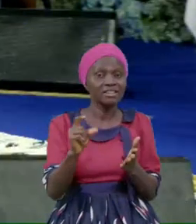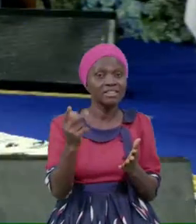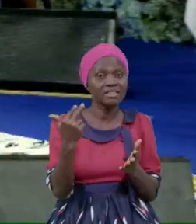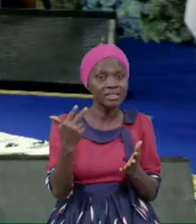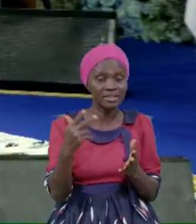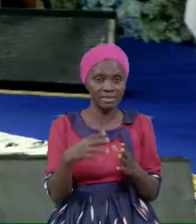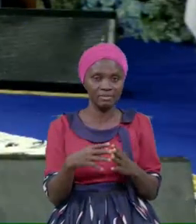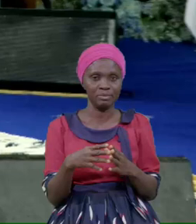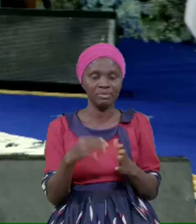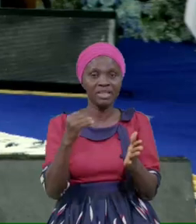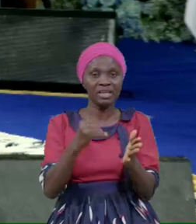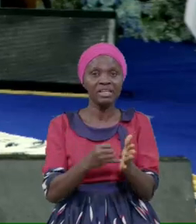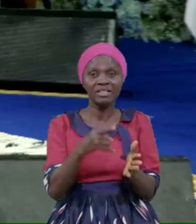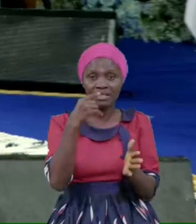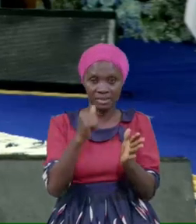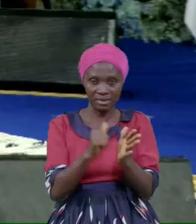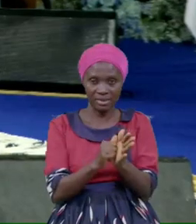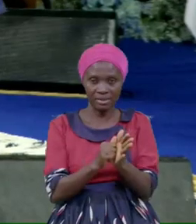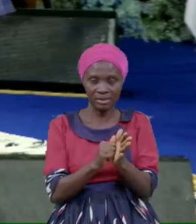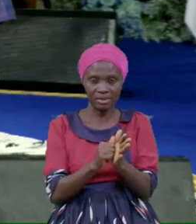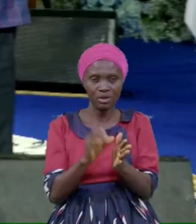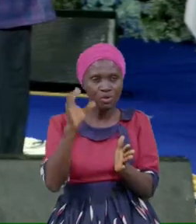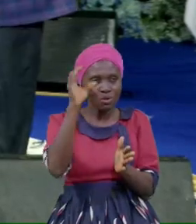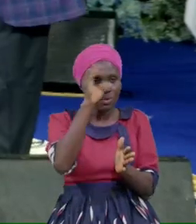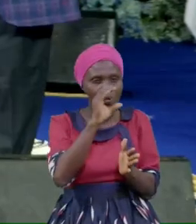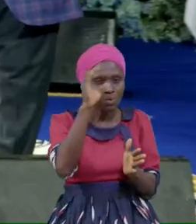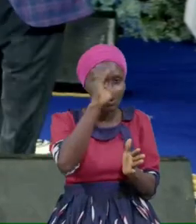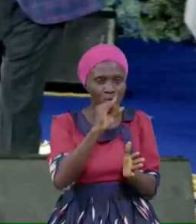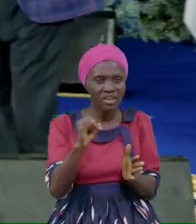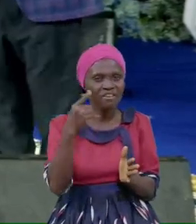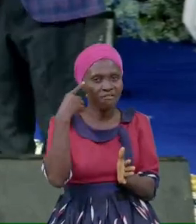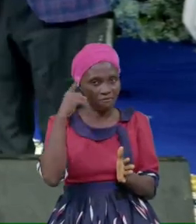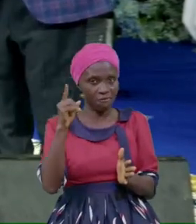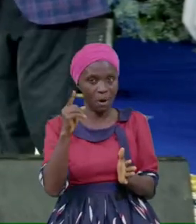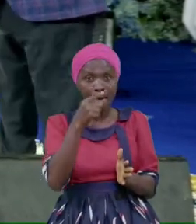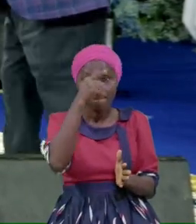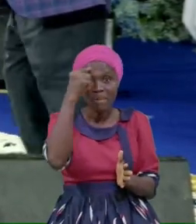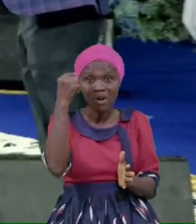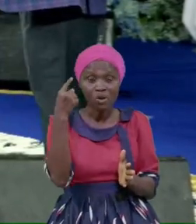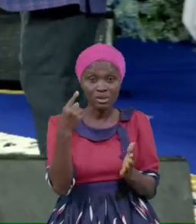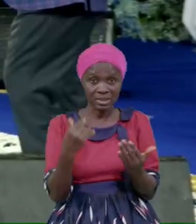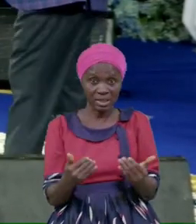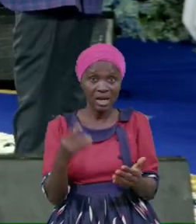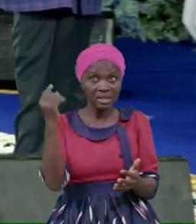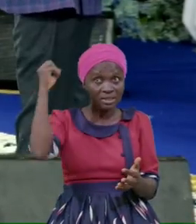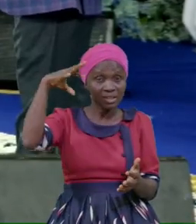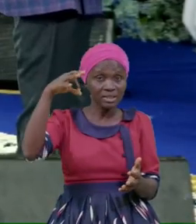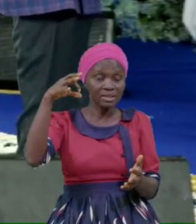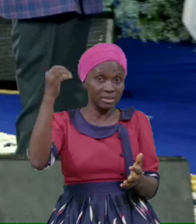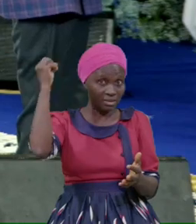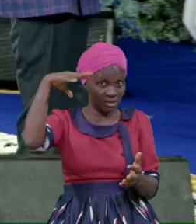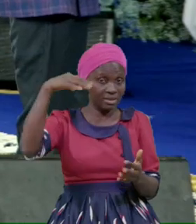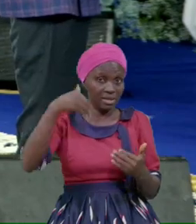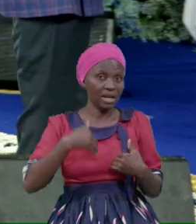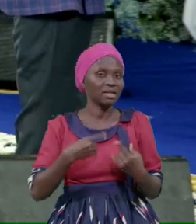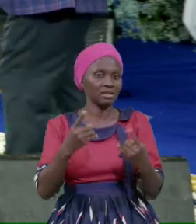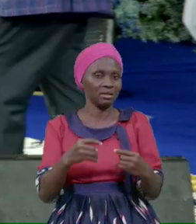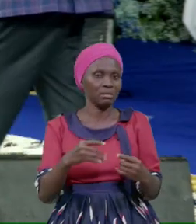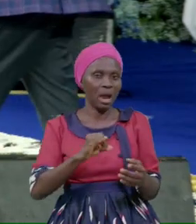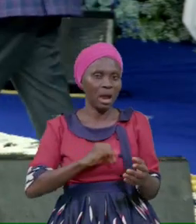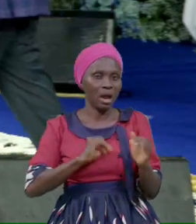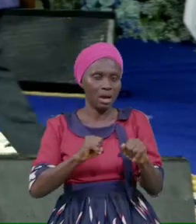says, looking for, because the grace now has come. I can look forward to something.